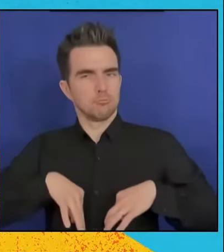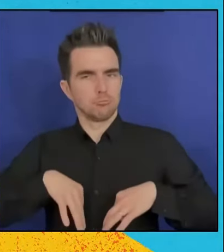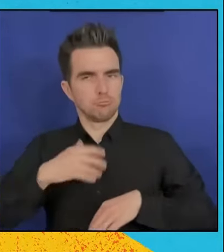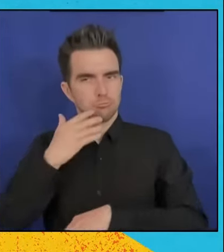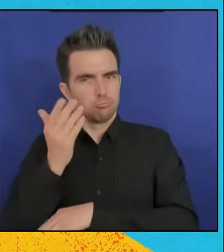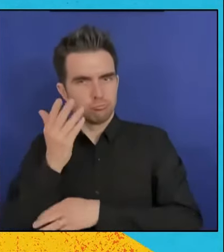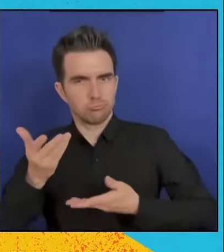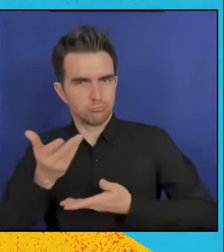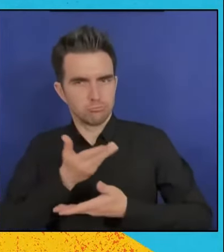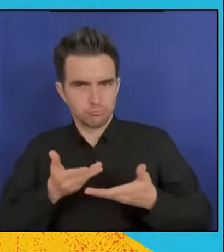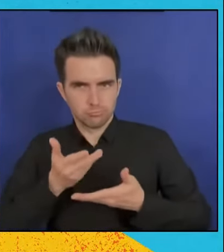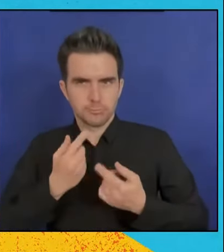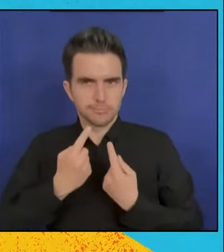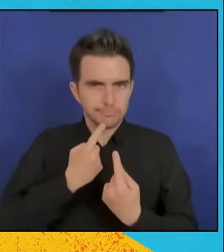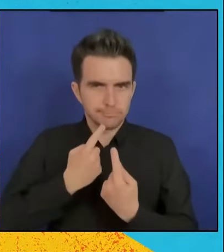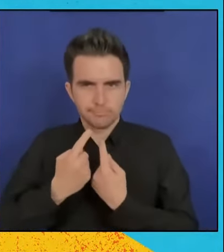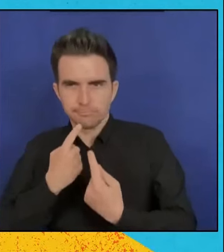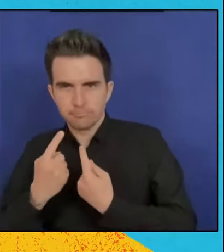Jayathma Vikramanayake.